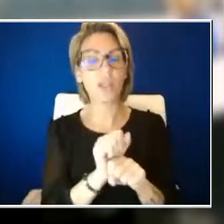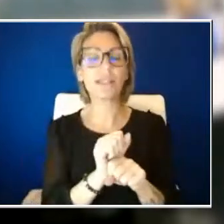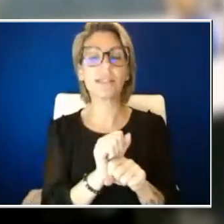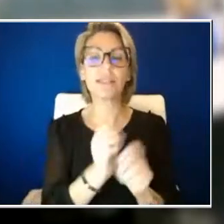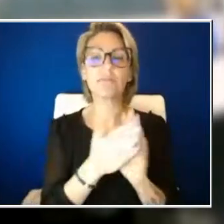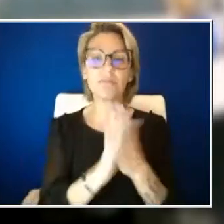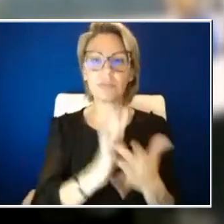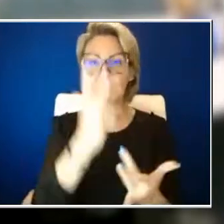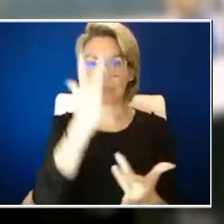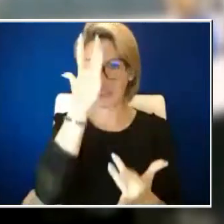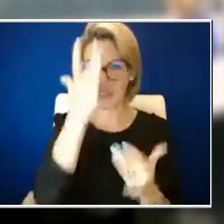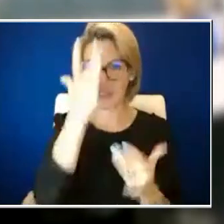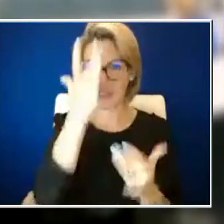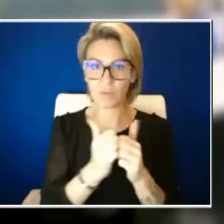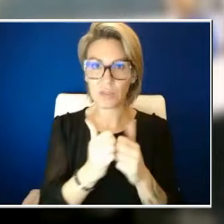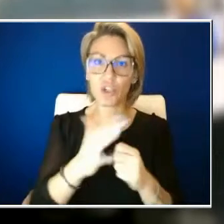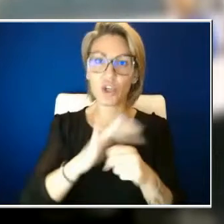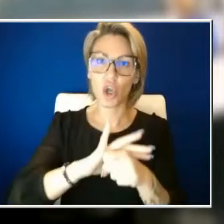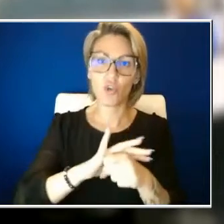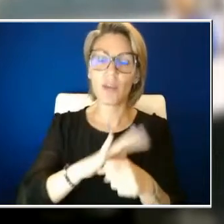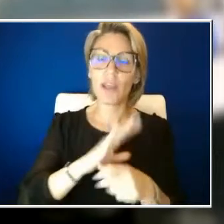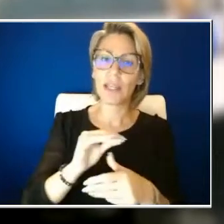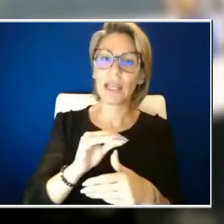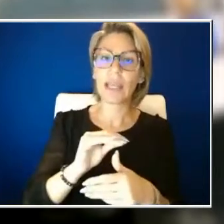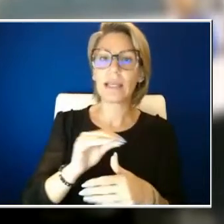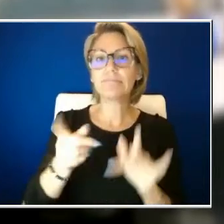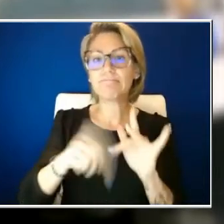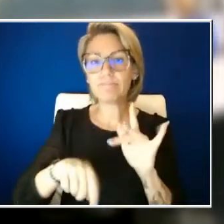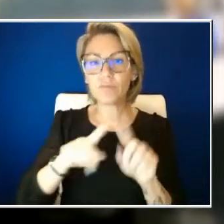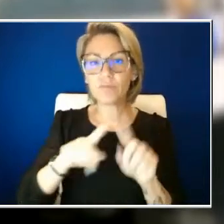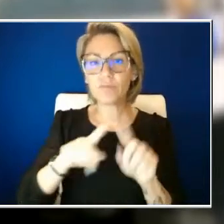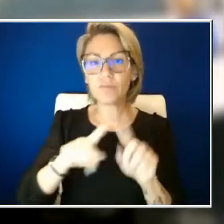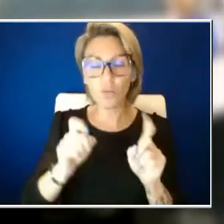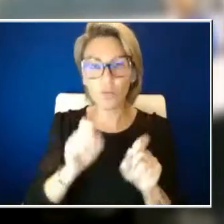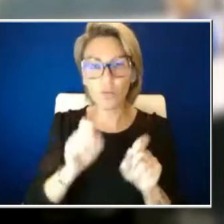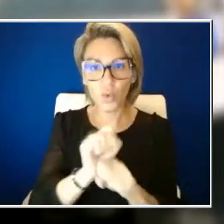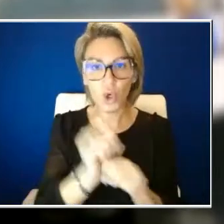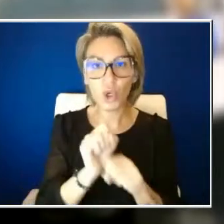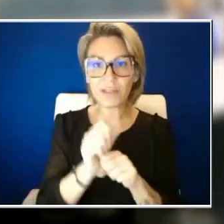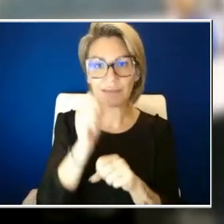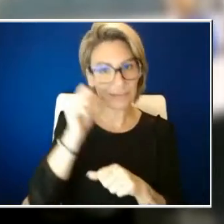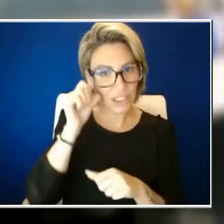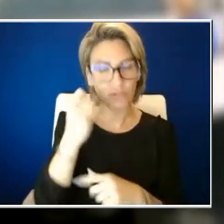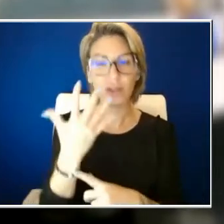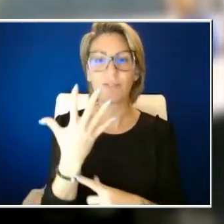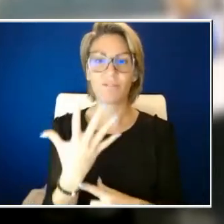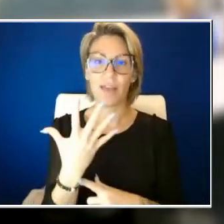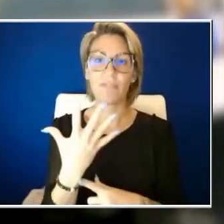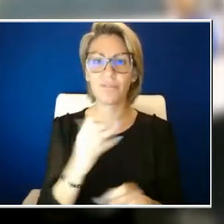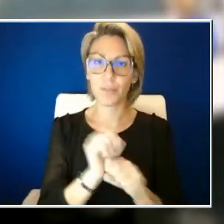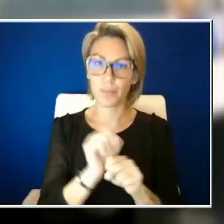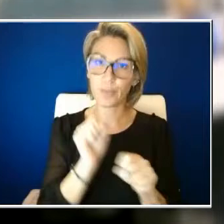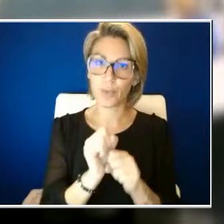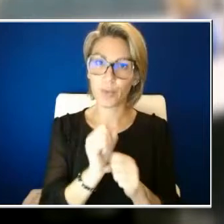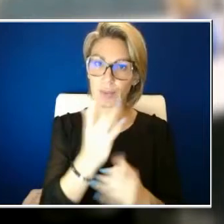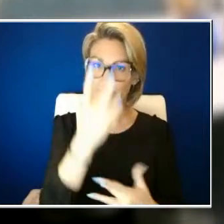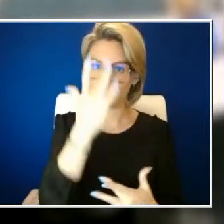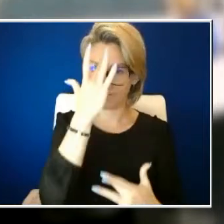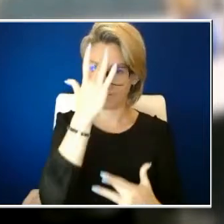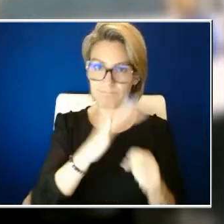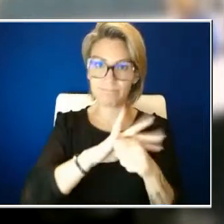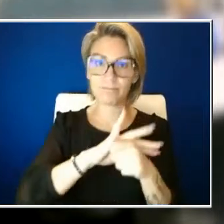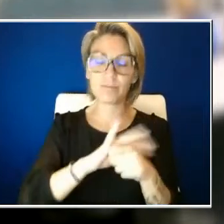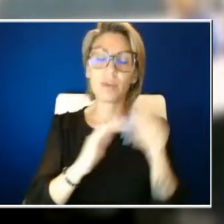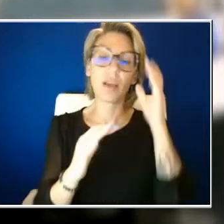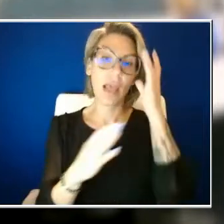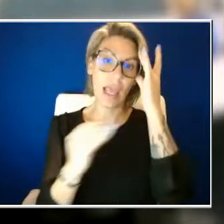having to excuse themselves from work. Yesterday's number was about 5 employees. And given our very tight labor